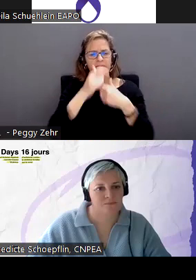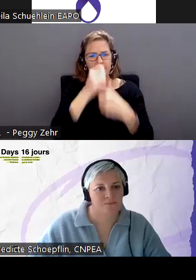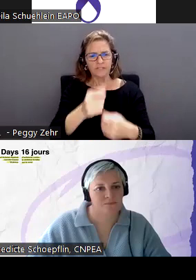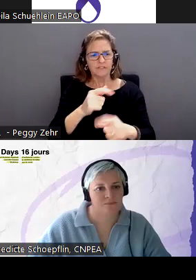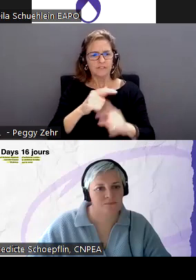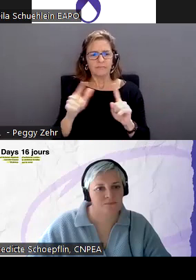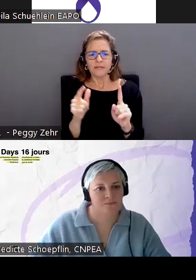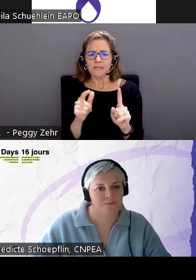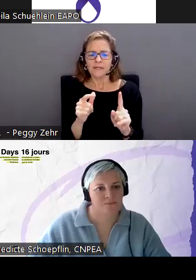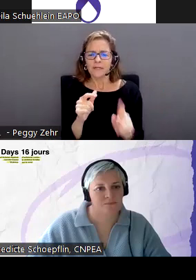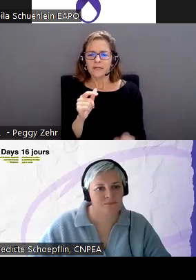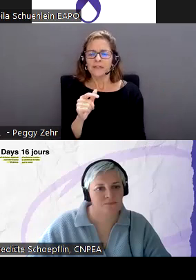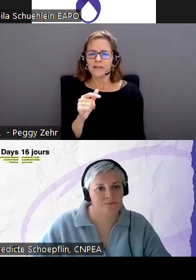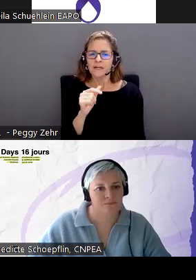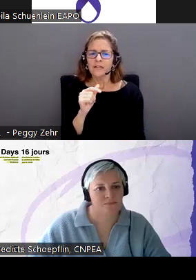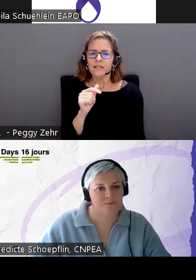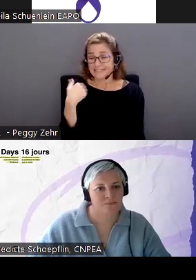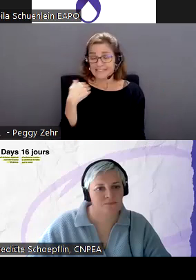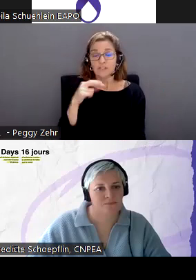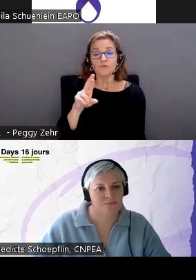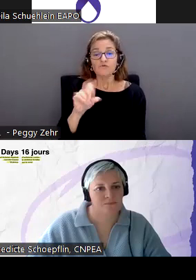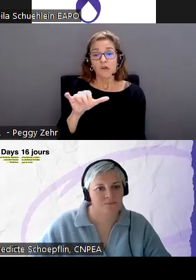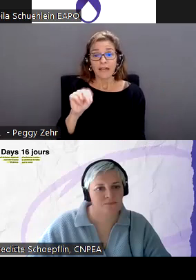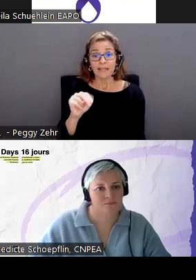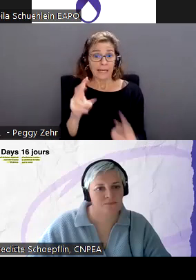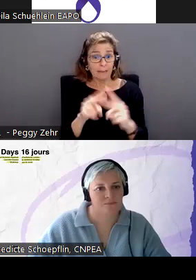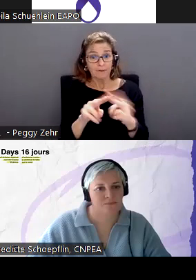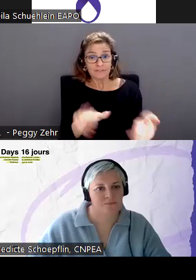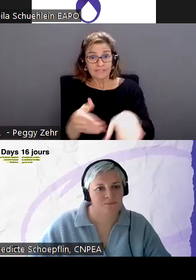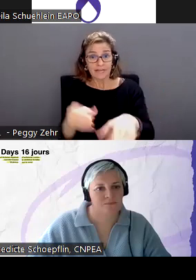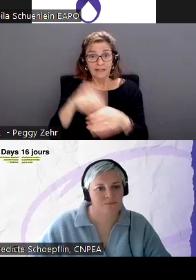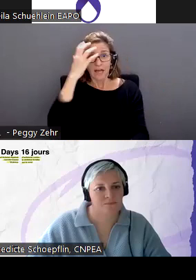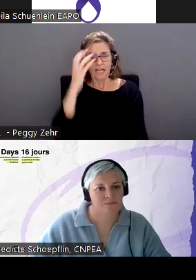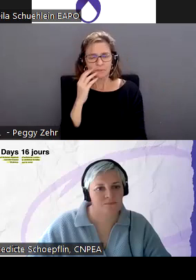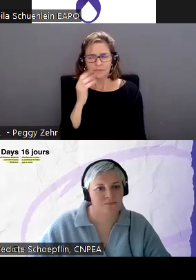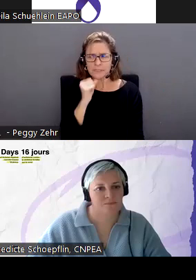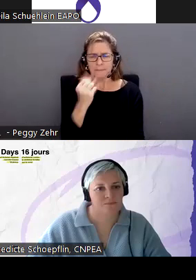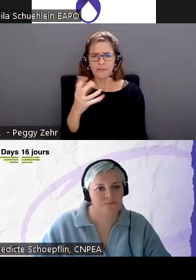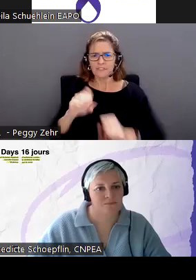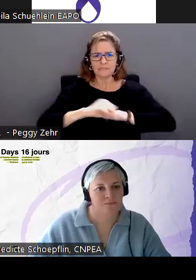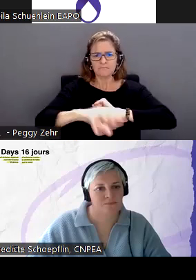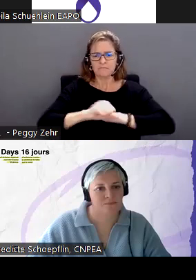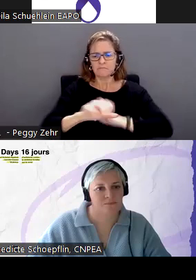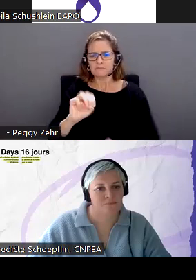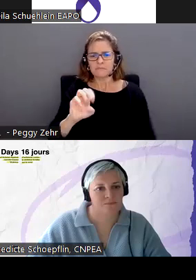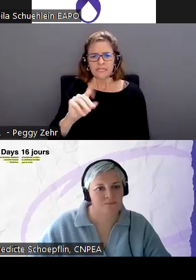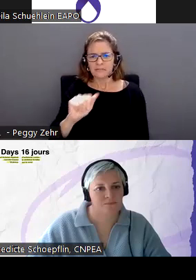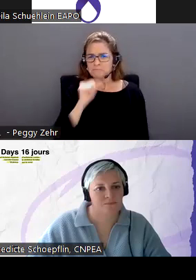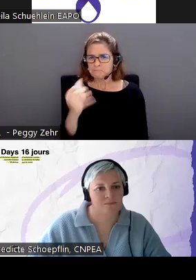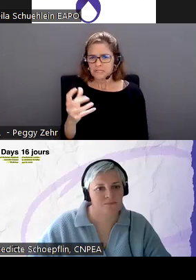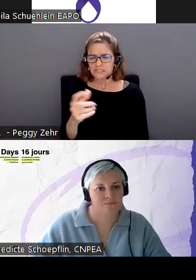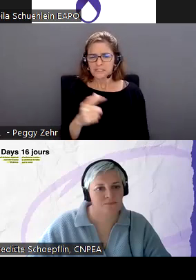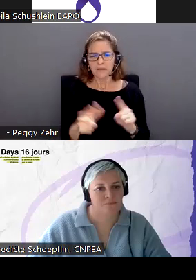a lot of media attention about it. And so I think it's incumbent upon us to make sure that those recommendations